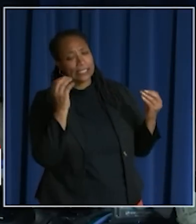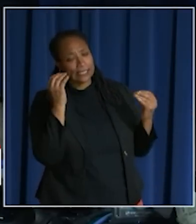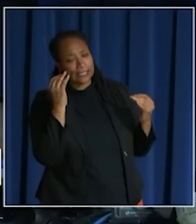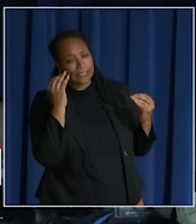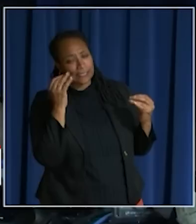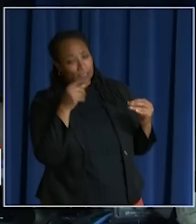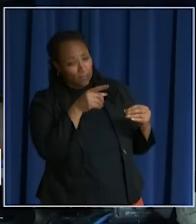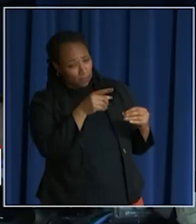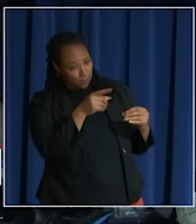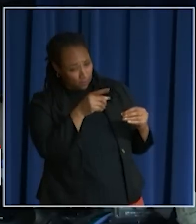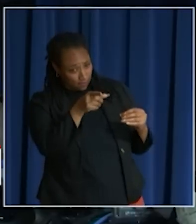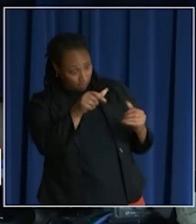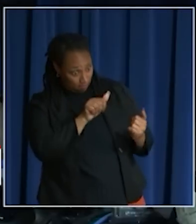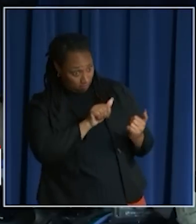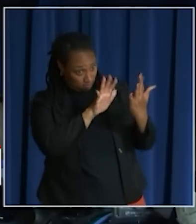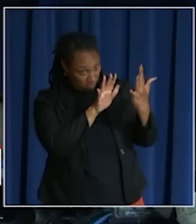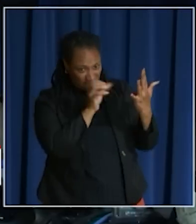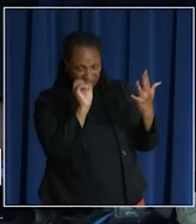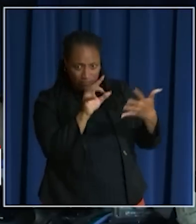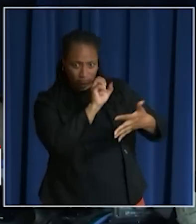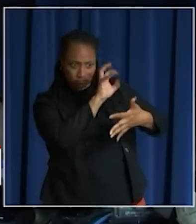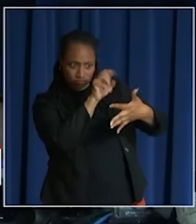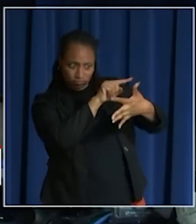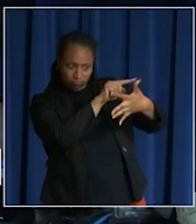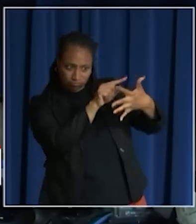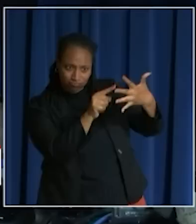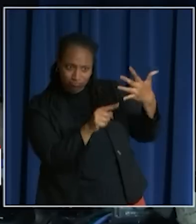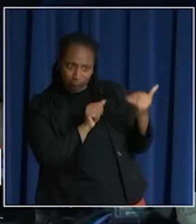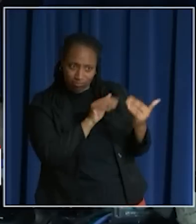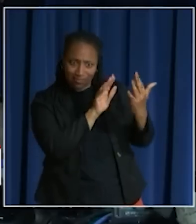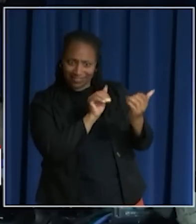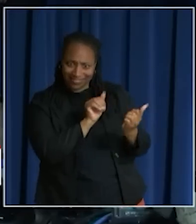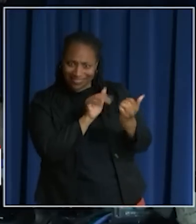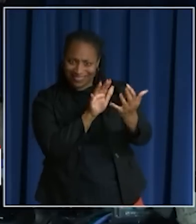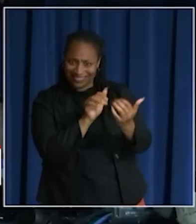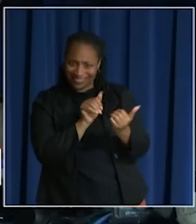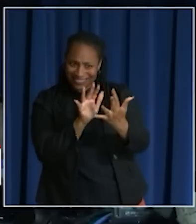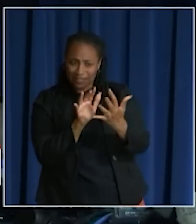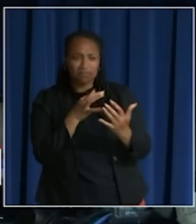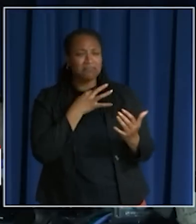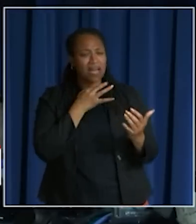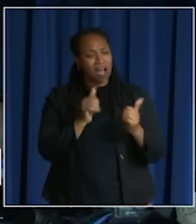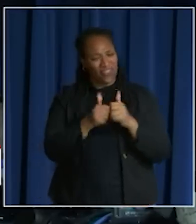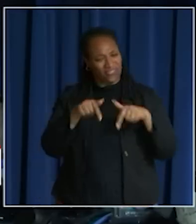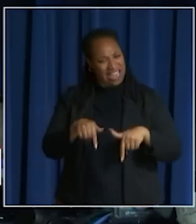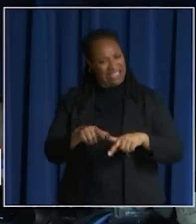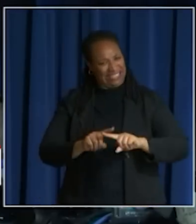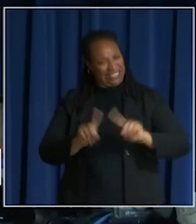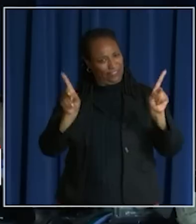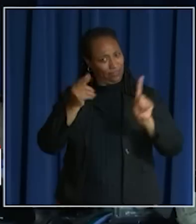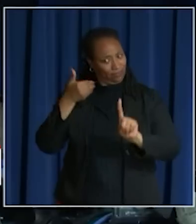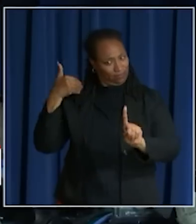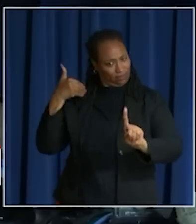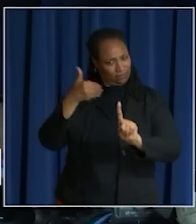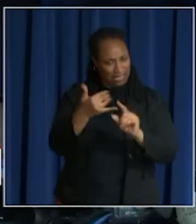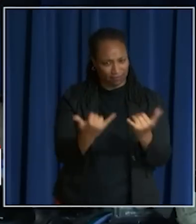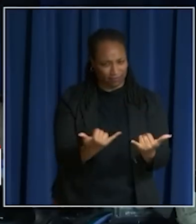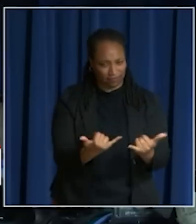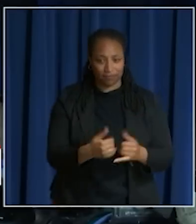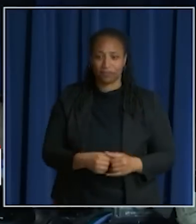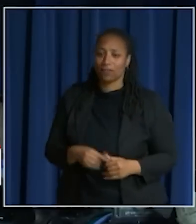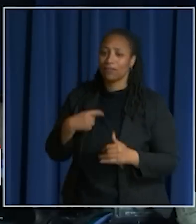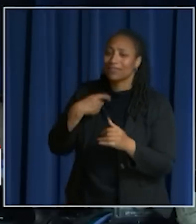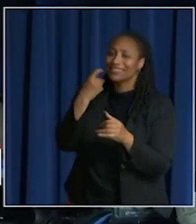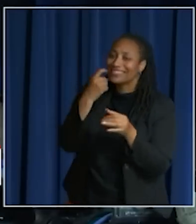where does it fall? Well, I just articulated to you where it falls. And what I mean by that is that with respect to the